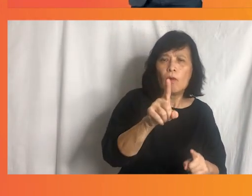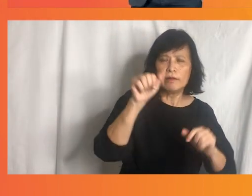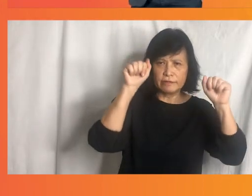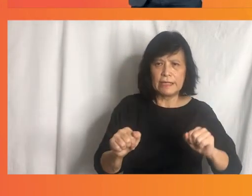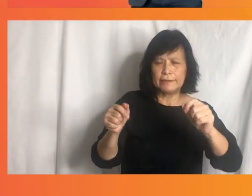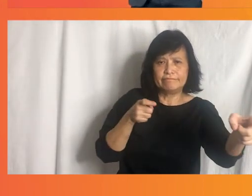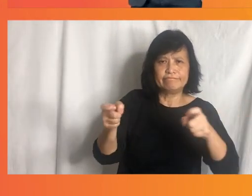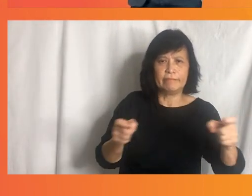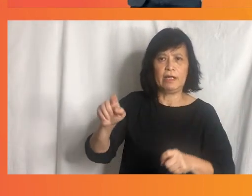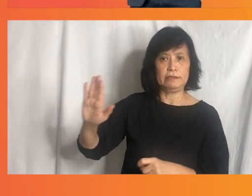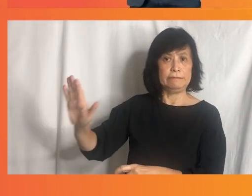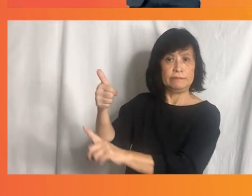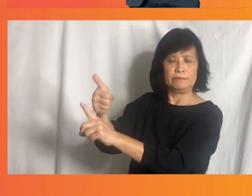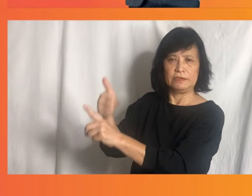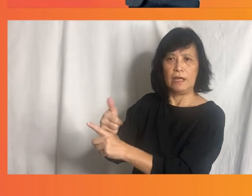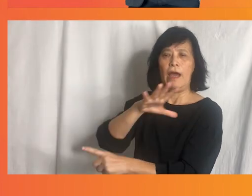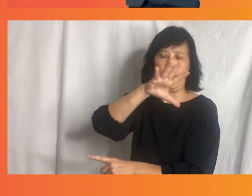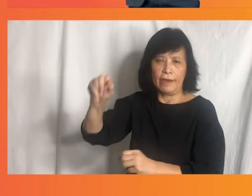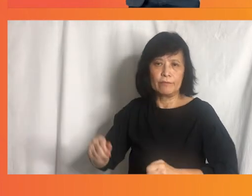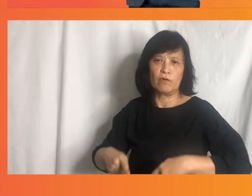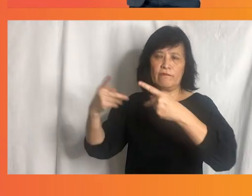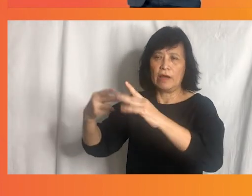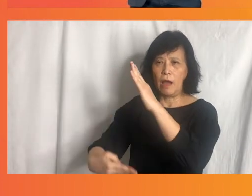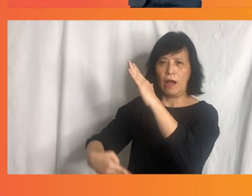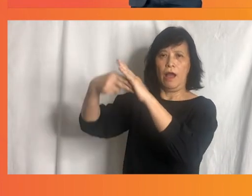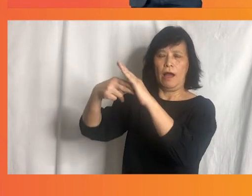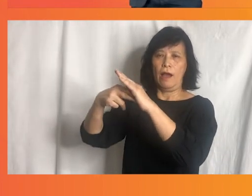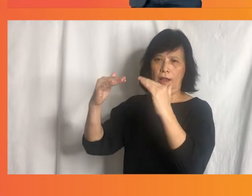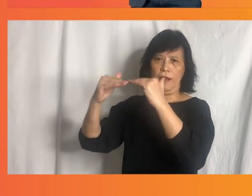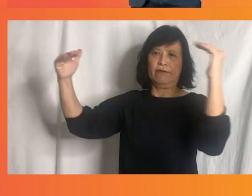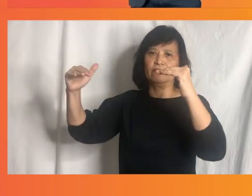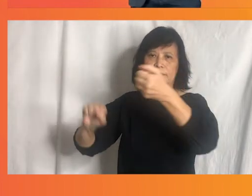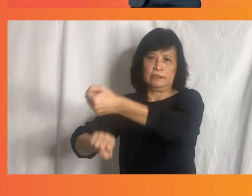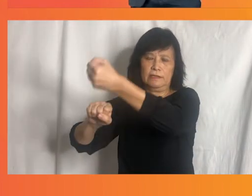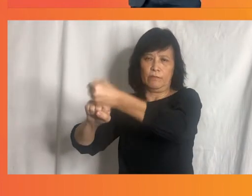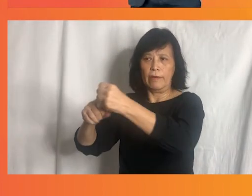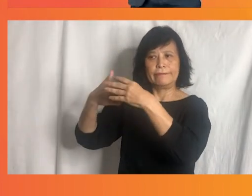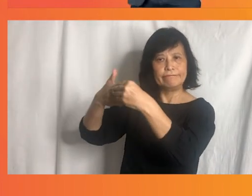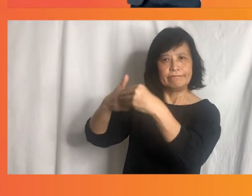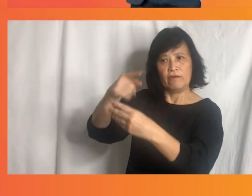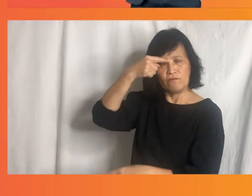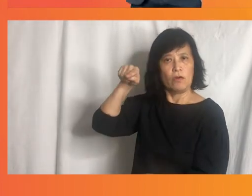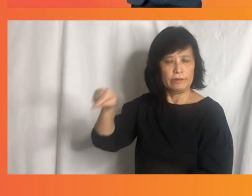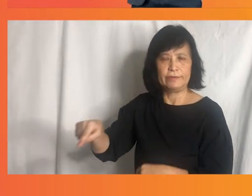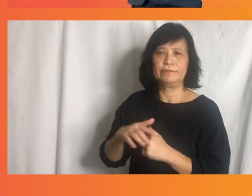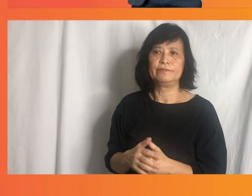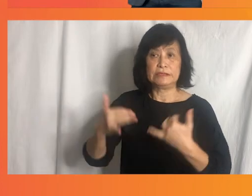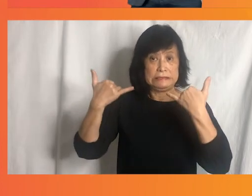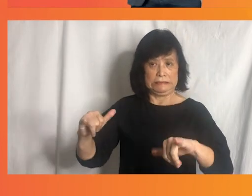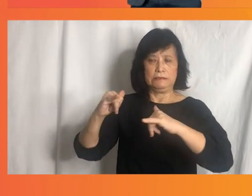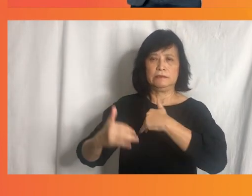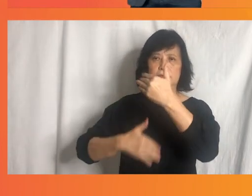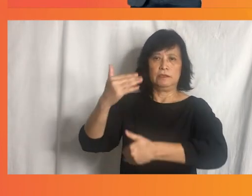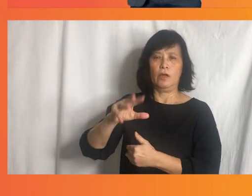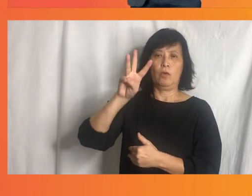his stimulation, and also finding one that can provide a high level of guidance and support for him. It is largely still work in progress.